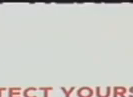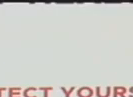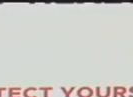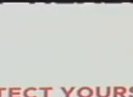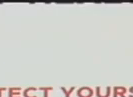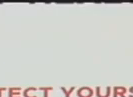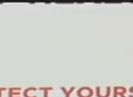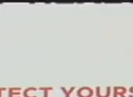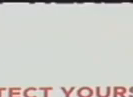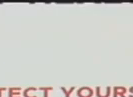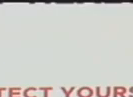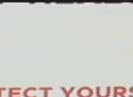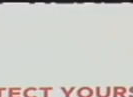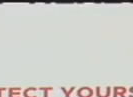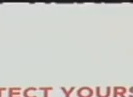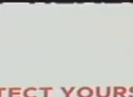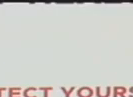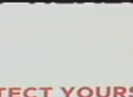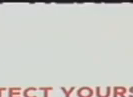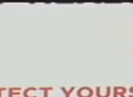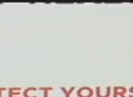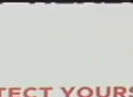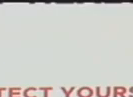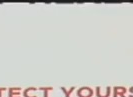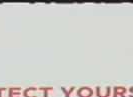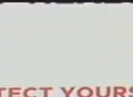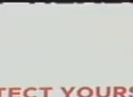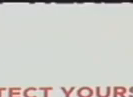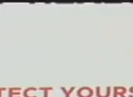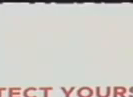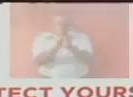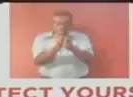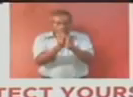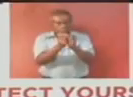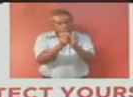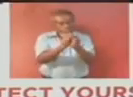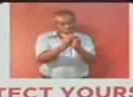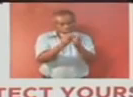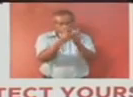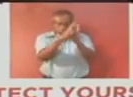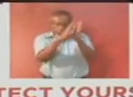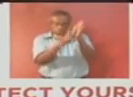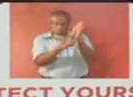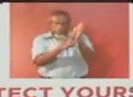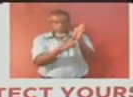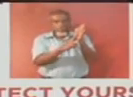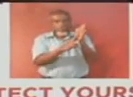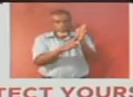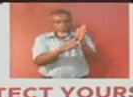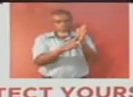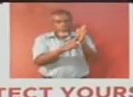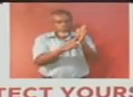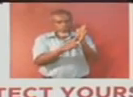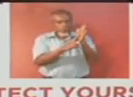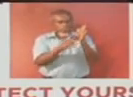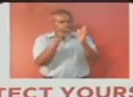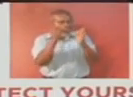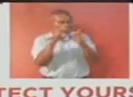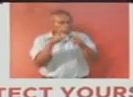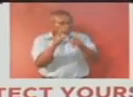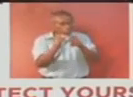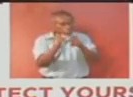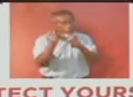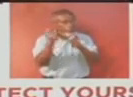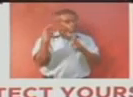bear in mind that each time one of these measures is implemented, there was a little bit of a kickback, a rush